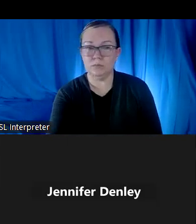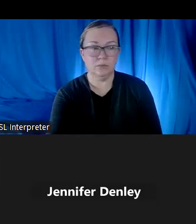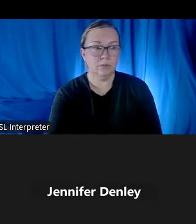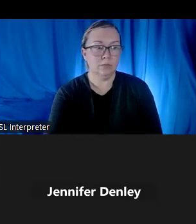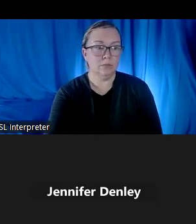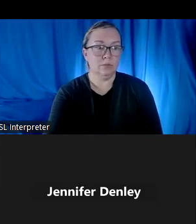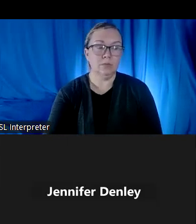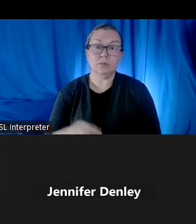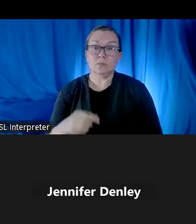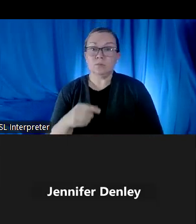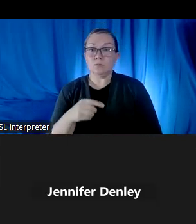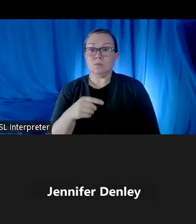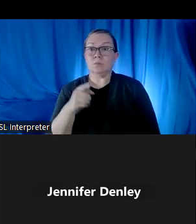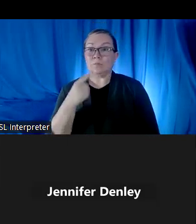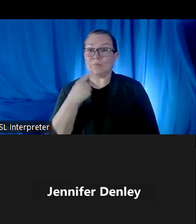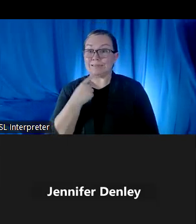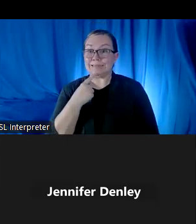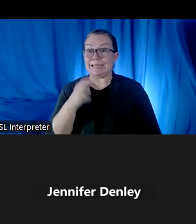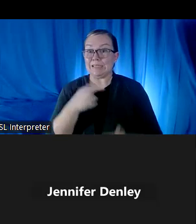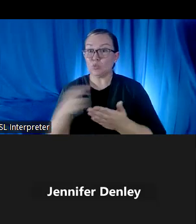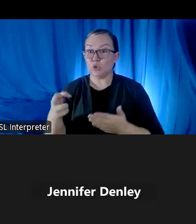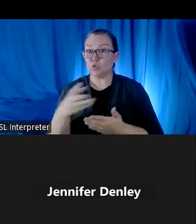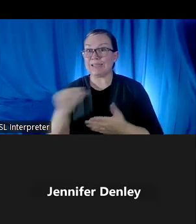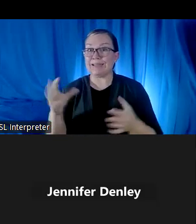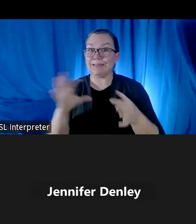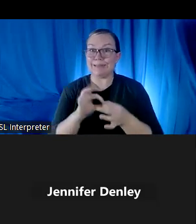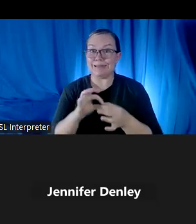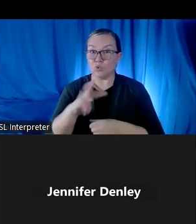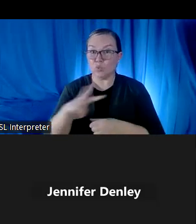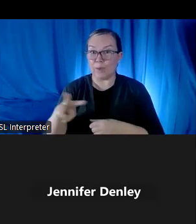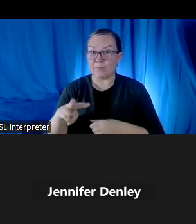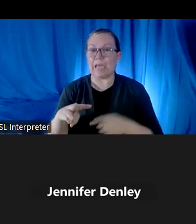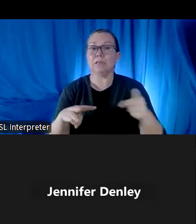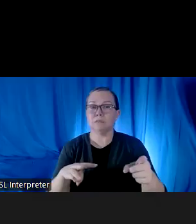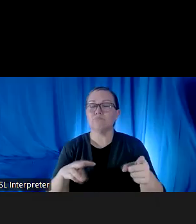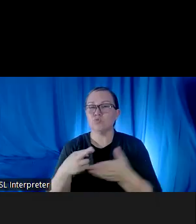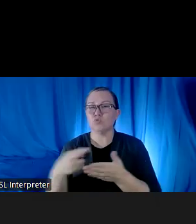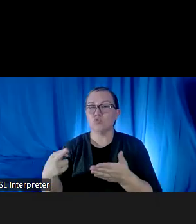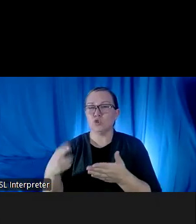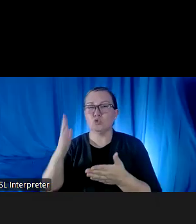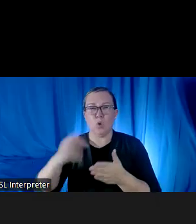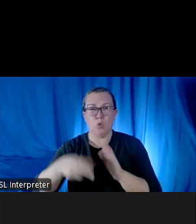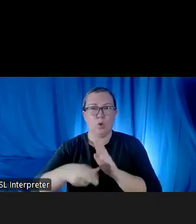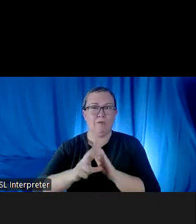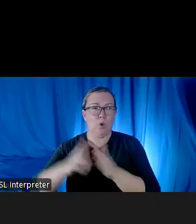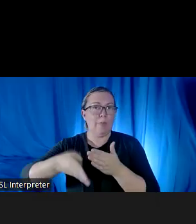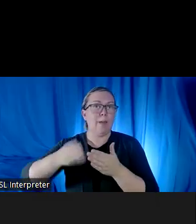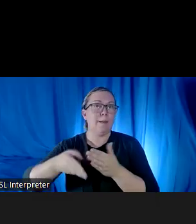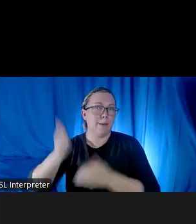As he said, resources and links to websites are in our resources, and we will go over them after the